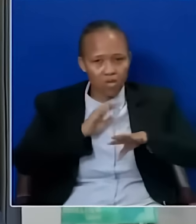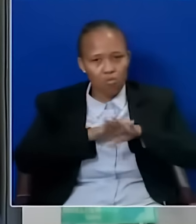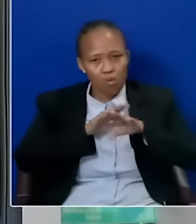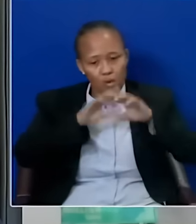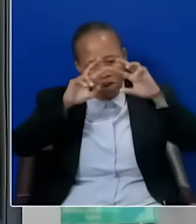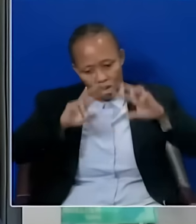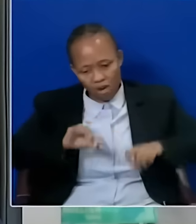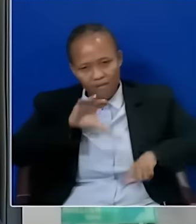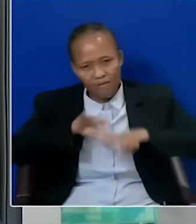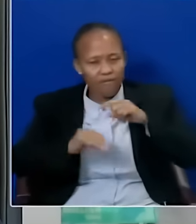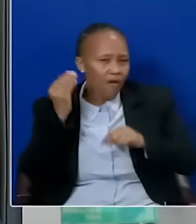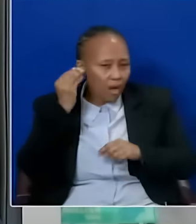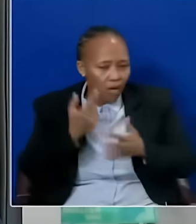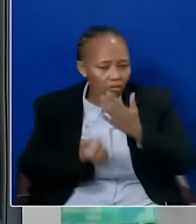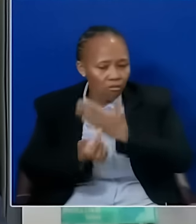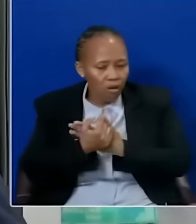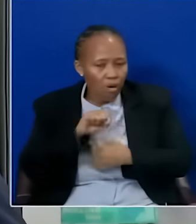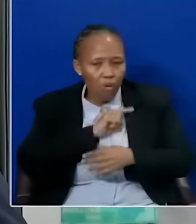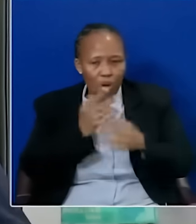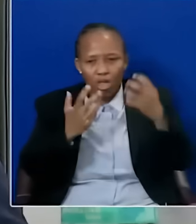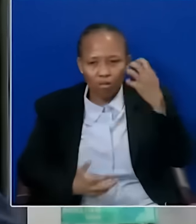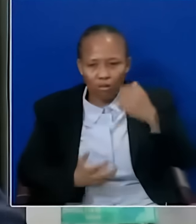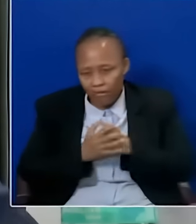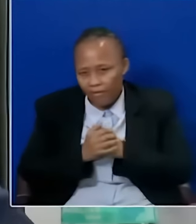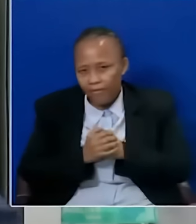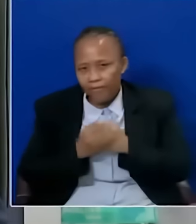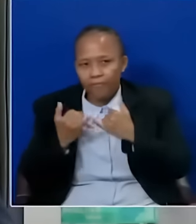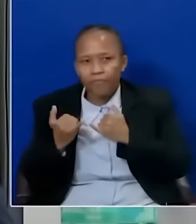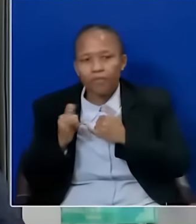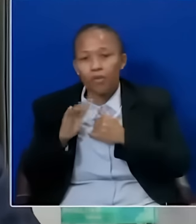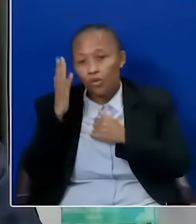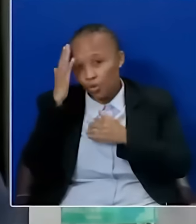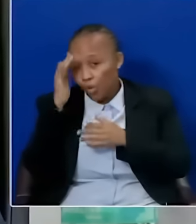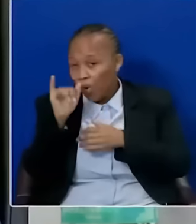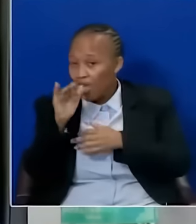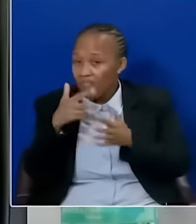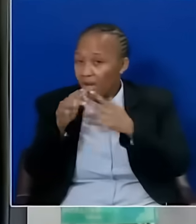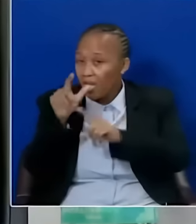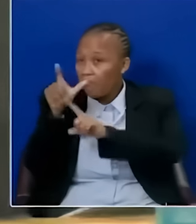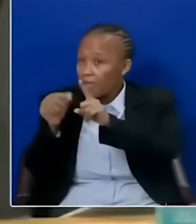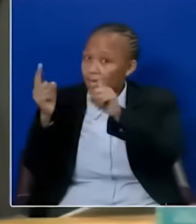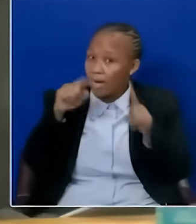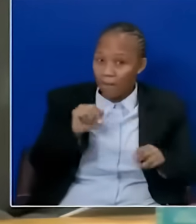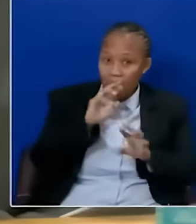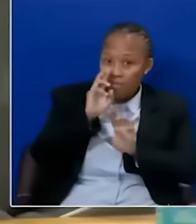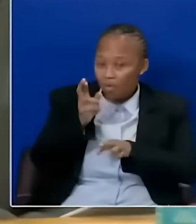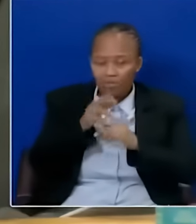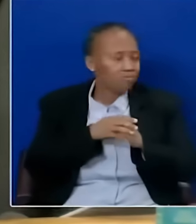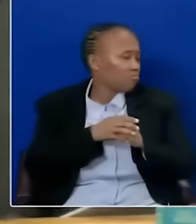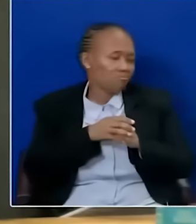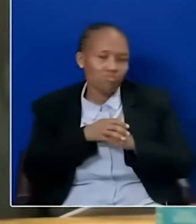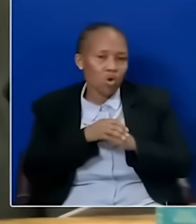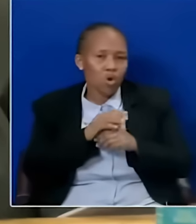it with you, had anyone even reported it to you? No, Commissioner. Sorry, Mr. Skelton, it's not part of our